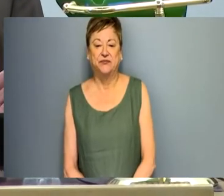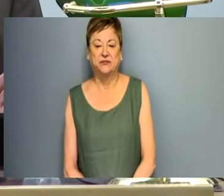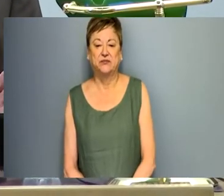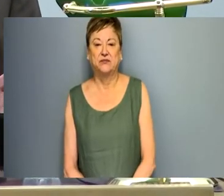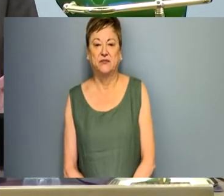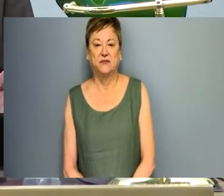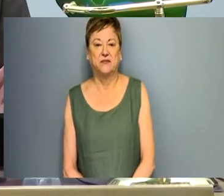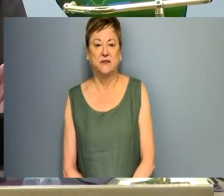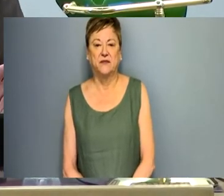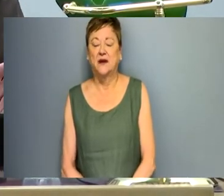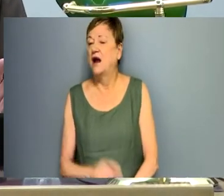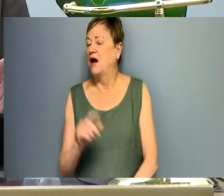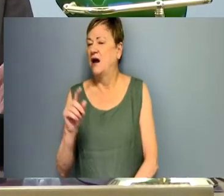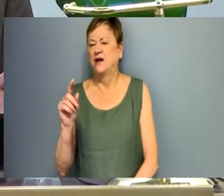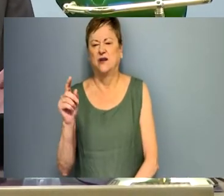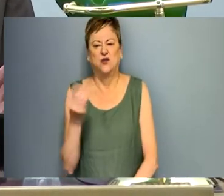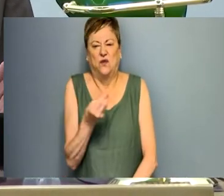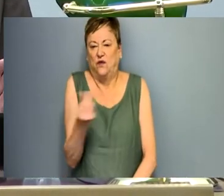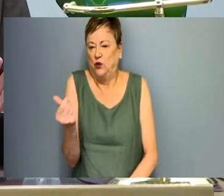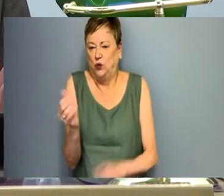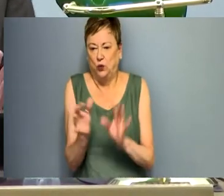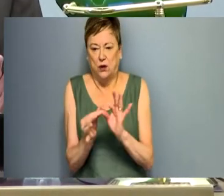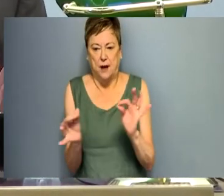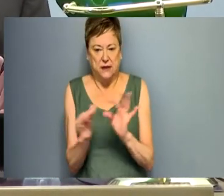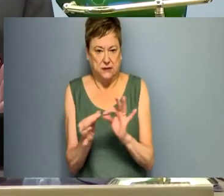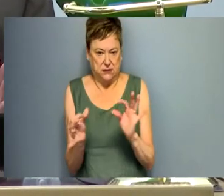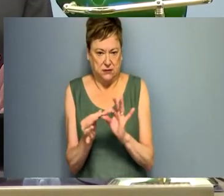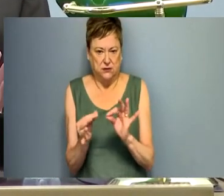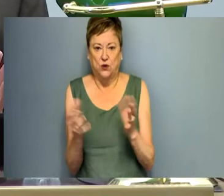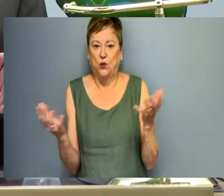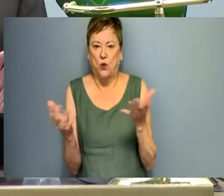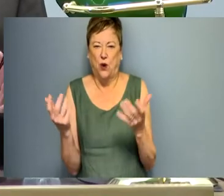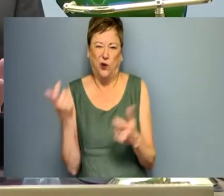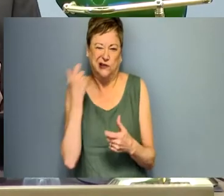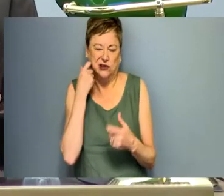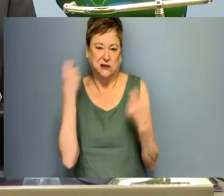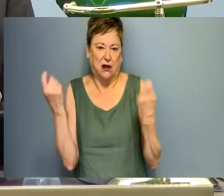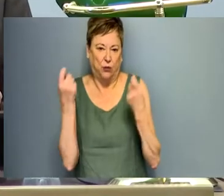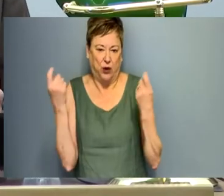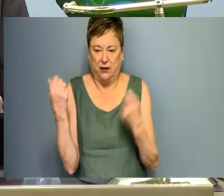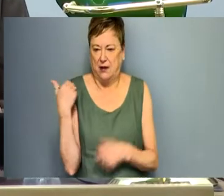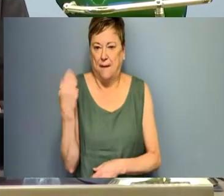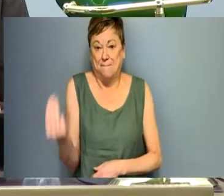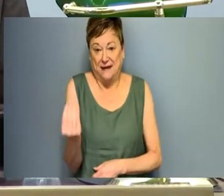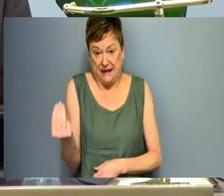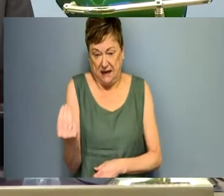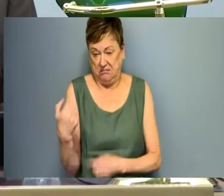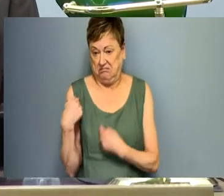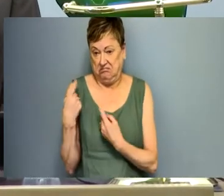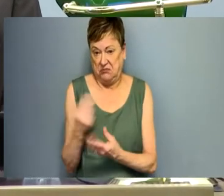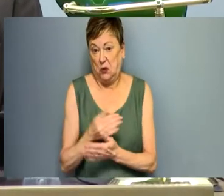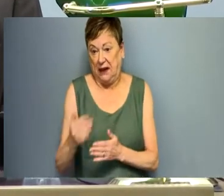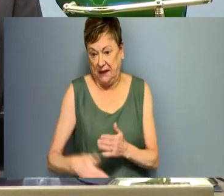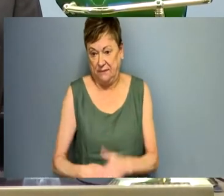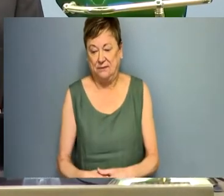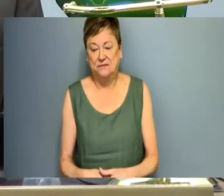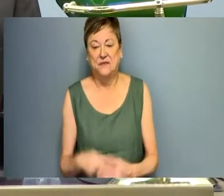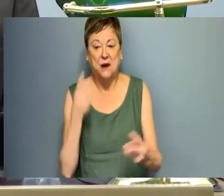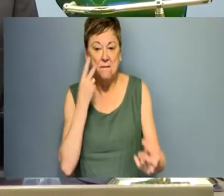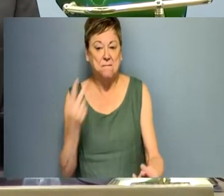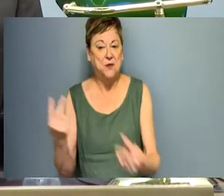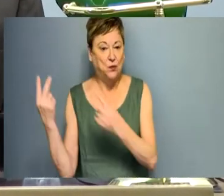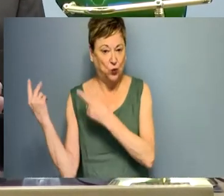I just wanted to have a few comments about what we celebrated on Monday and over the weekend, Memorial